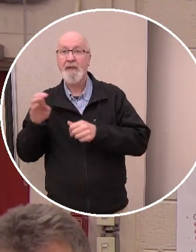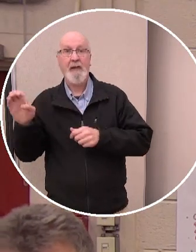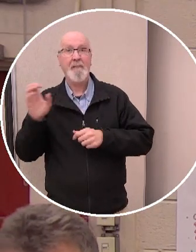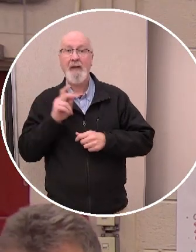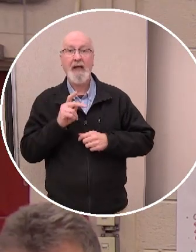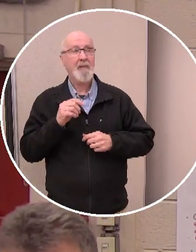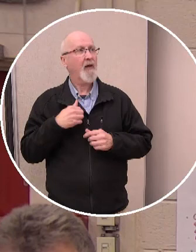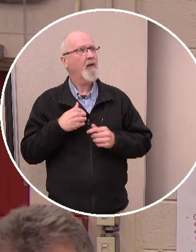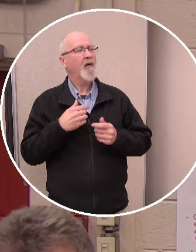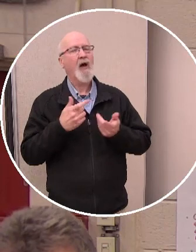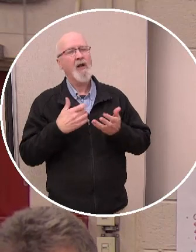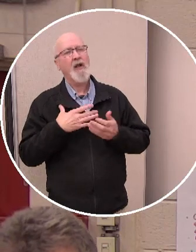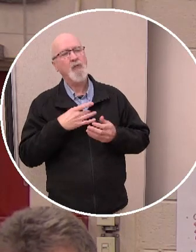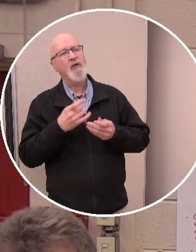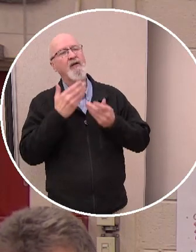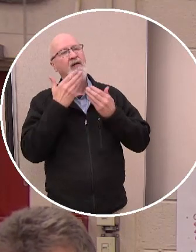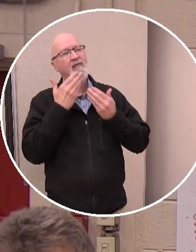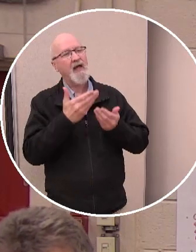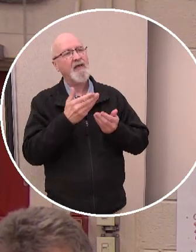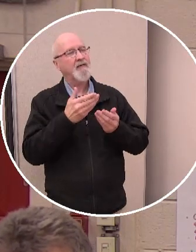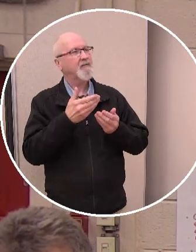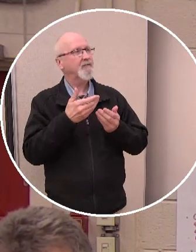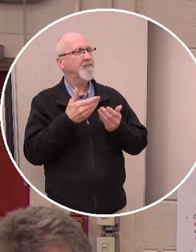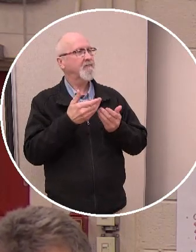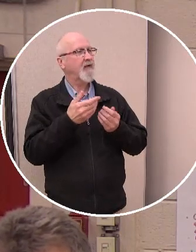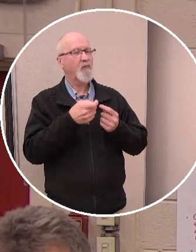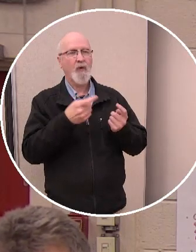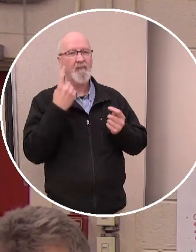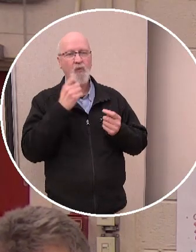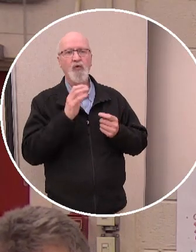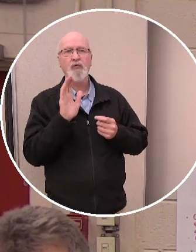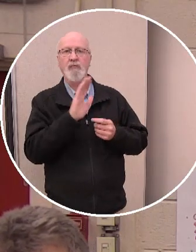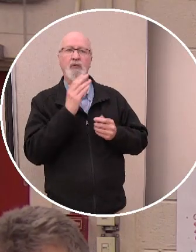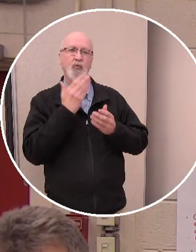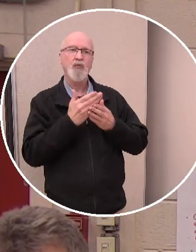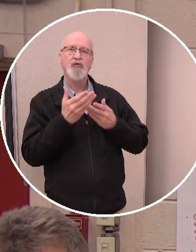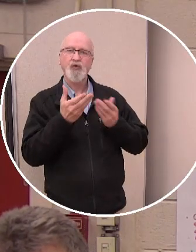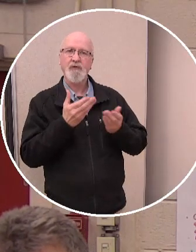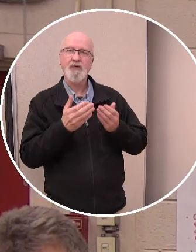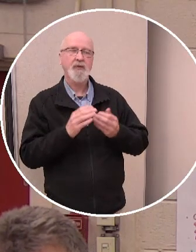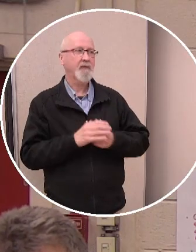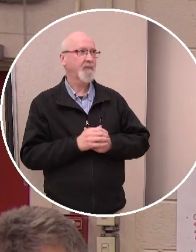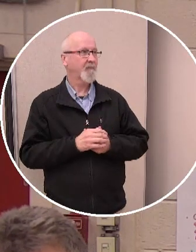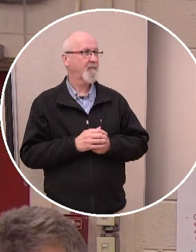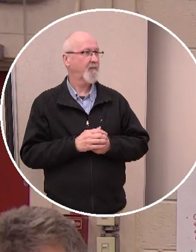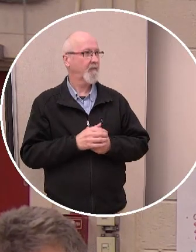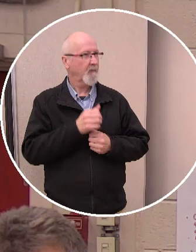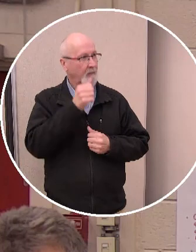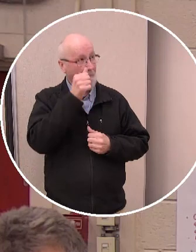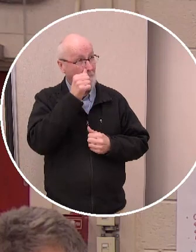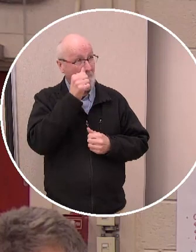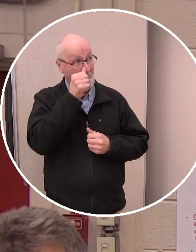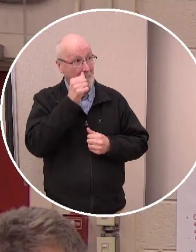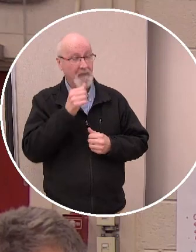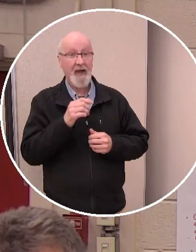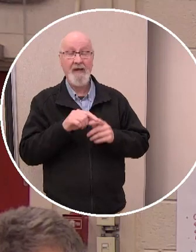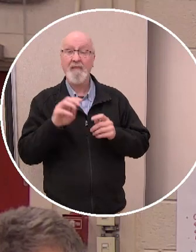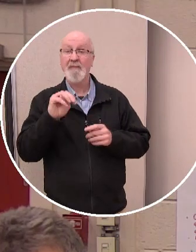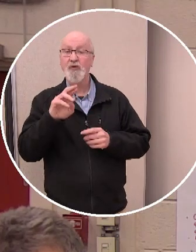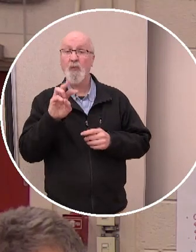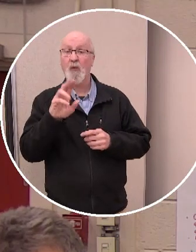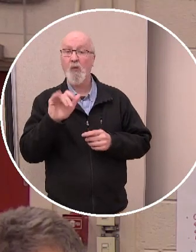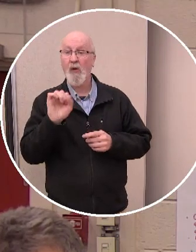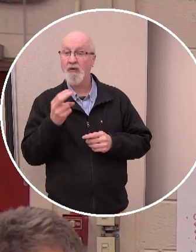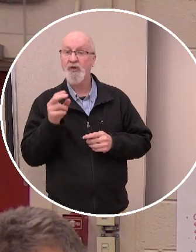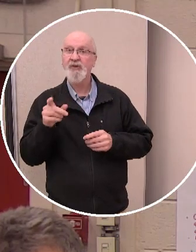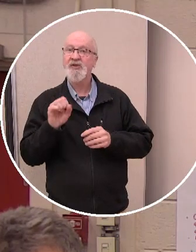I'd like to thank Kevin for his service over the last 12 months. Outstanding work, and of course, great support from Mr. Walsh and his staff,